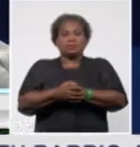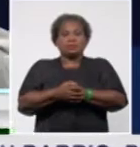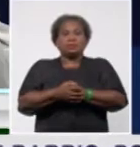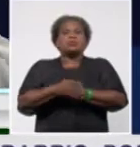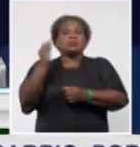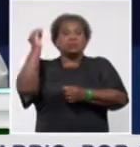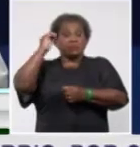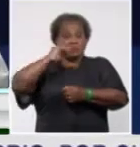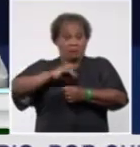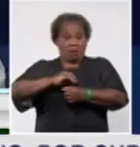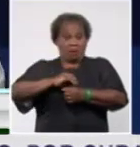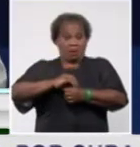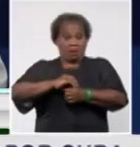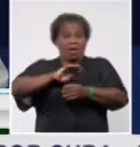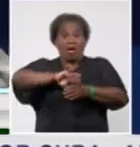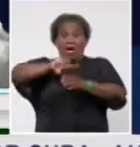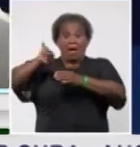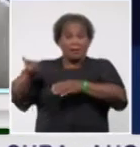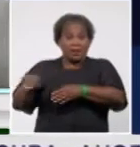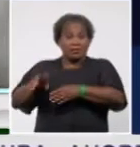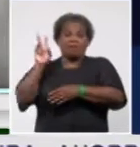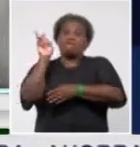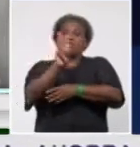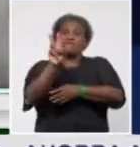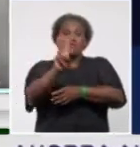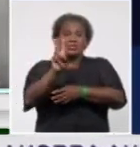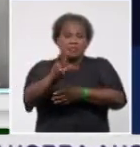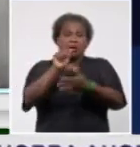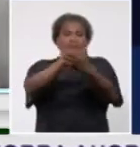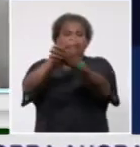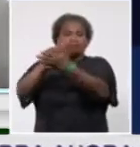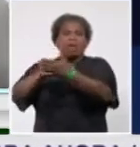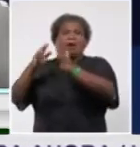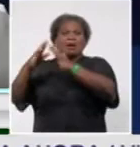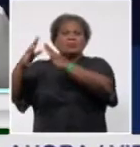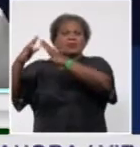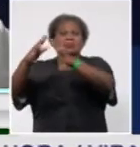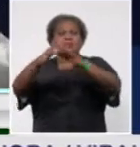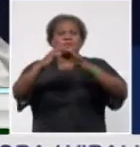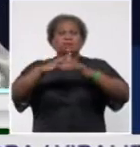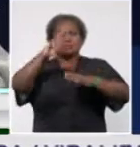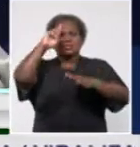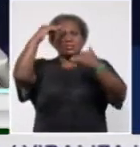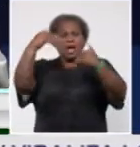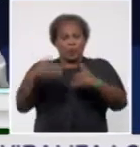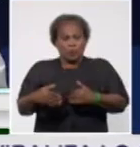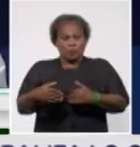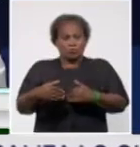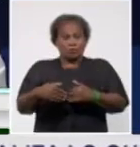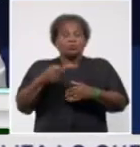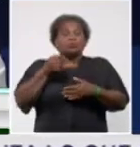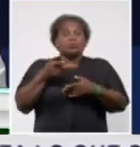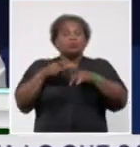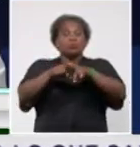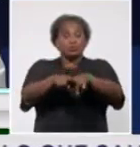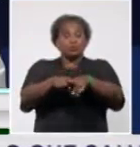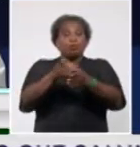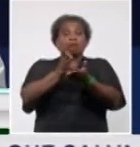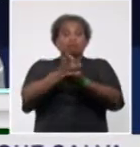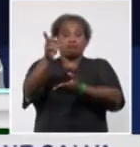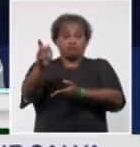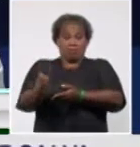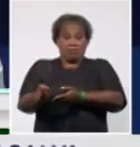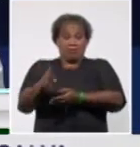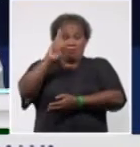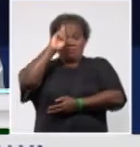and medical students, everyone who knows that they have had contact with someone who has tested positive for the